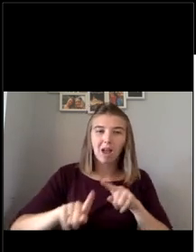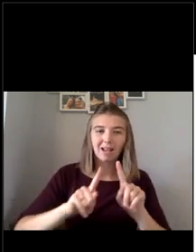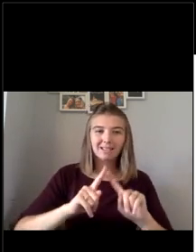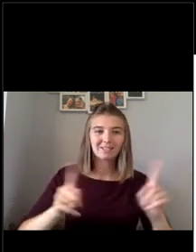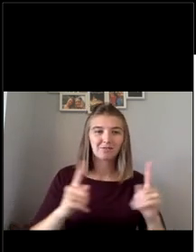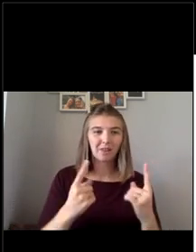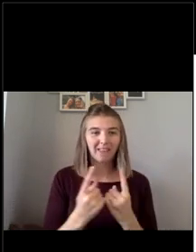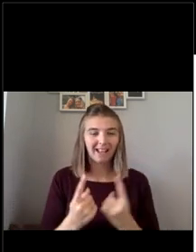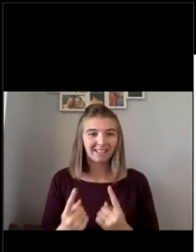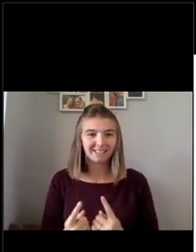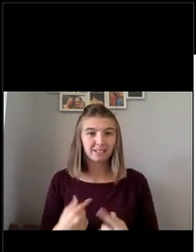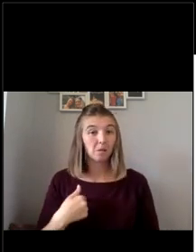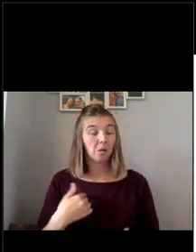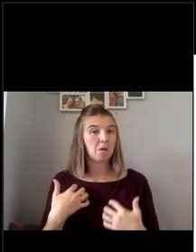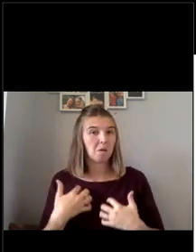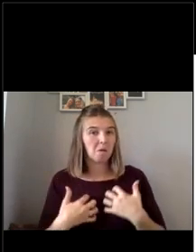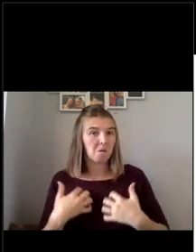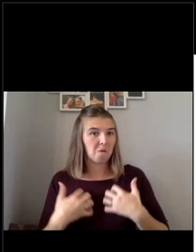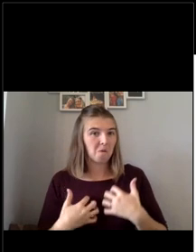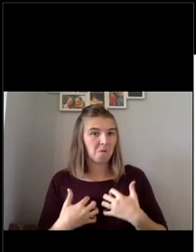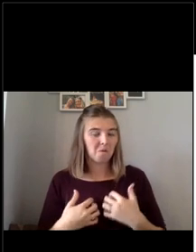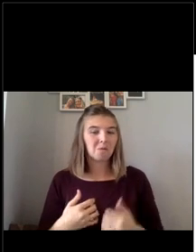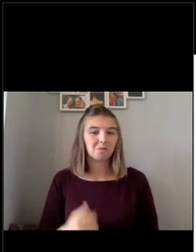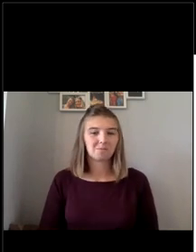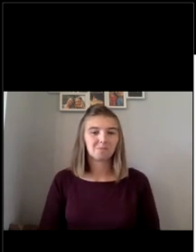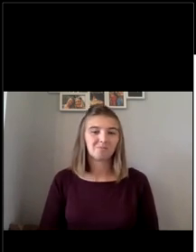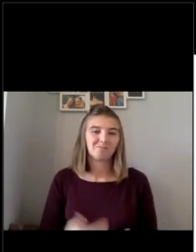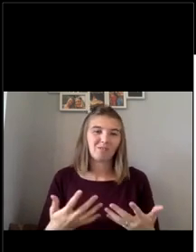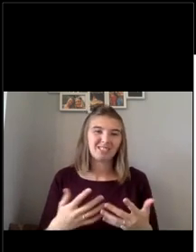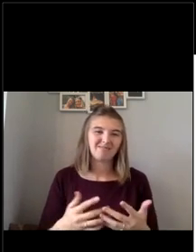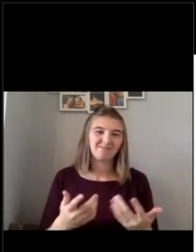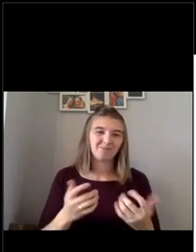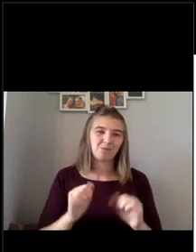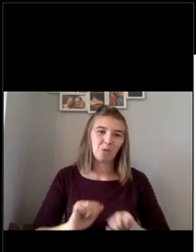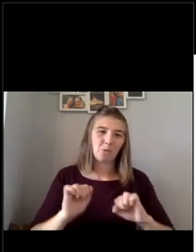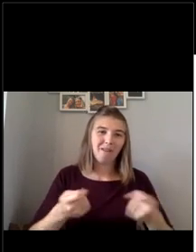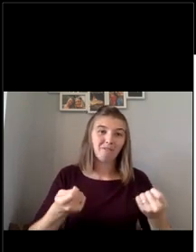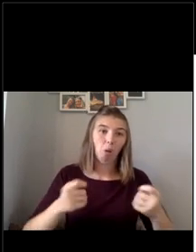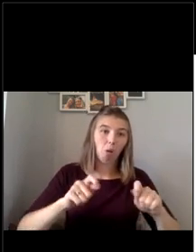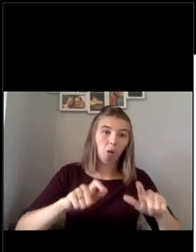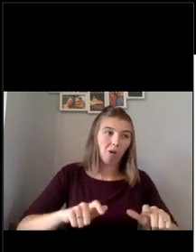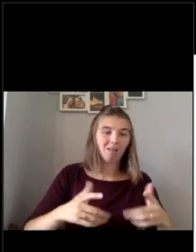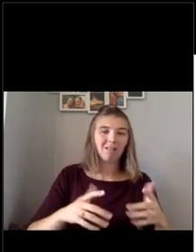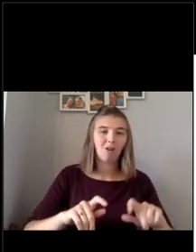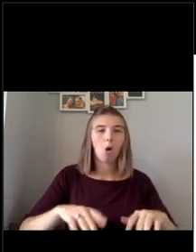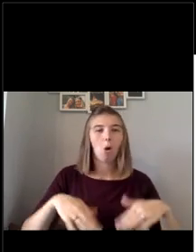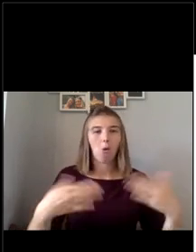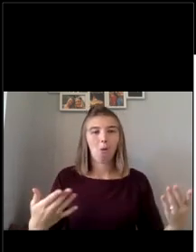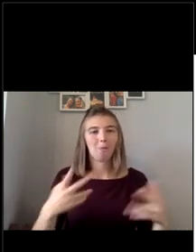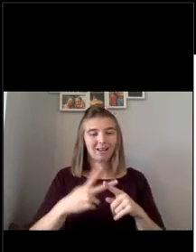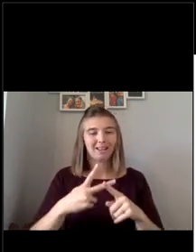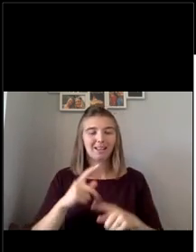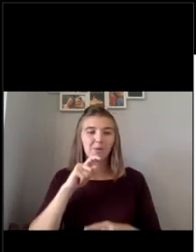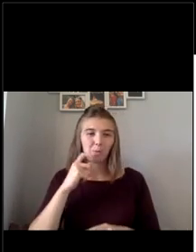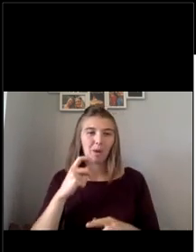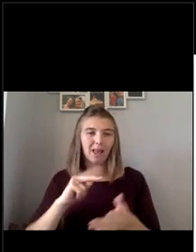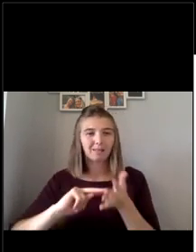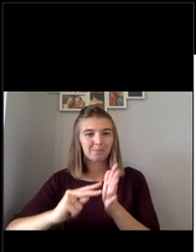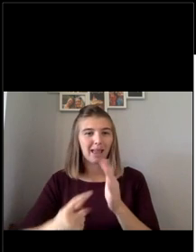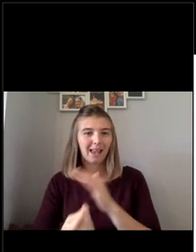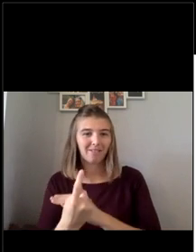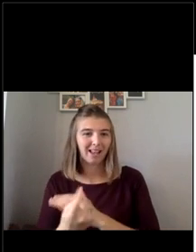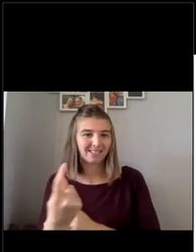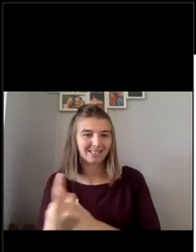in the future once the restrictions are lifted. So really in closing, I wanted to say that